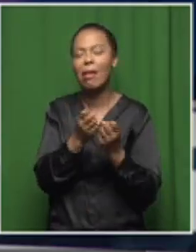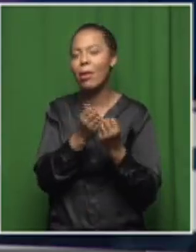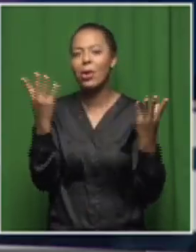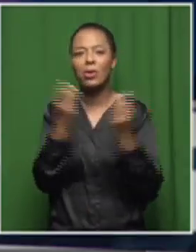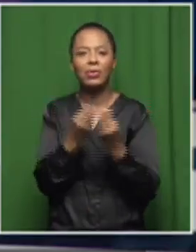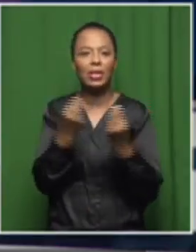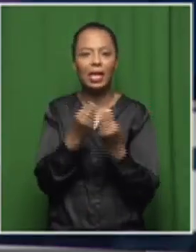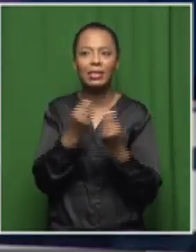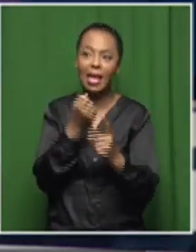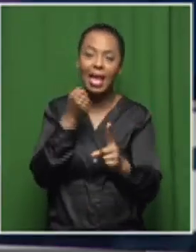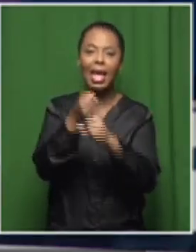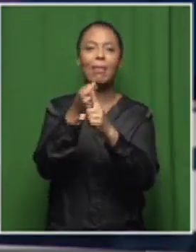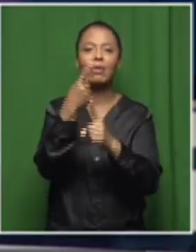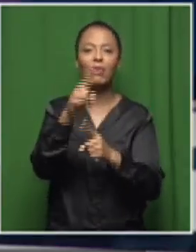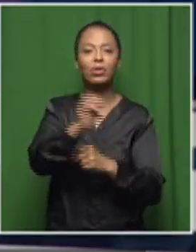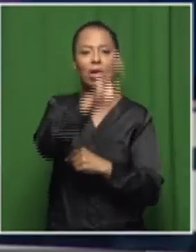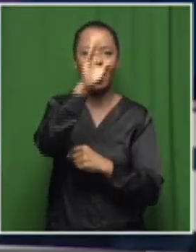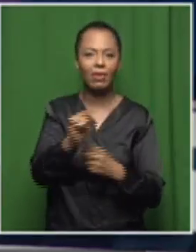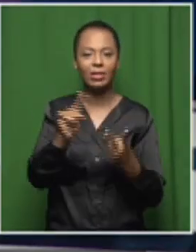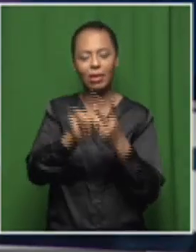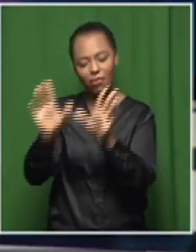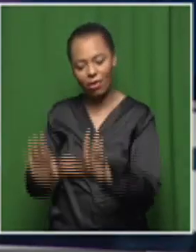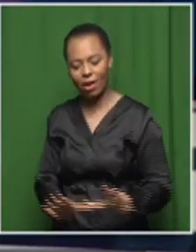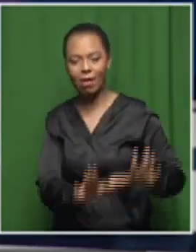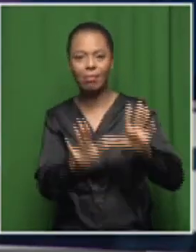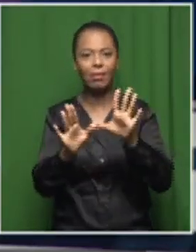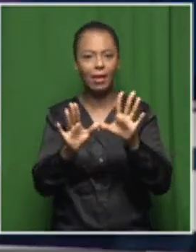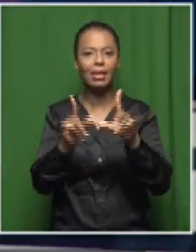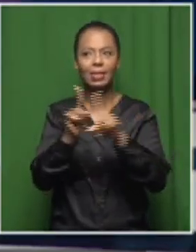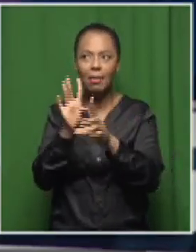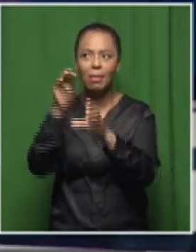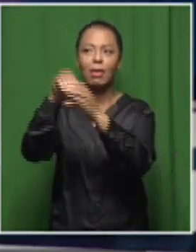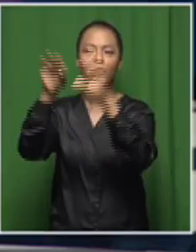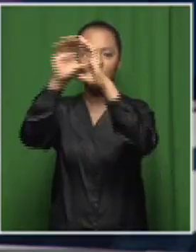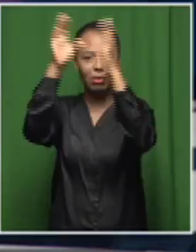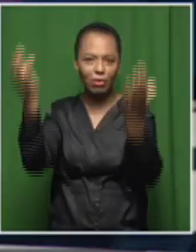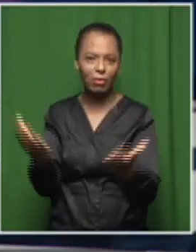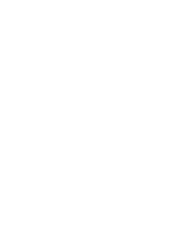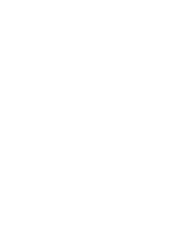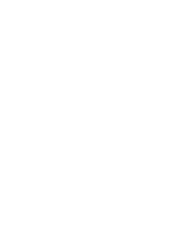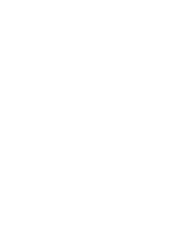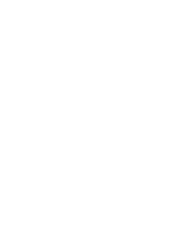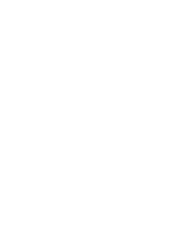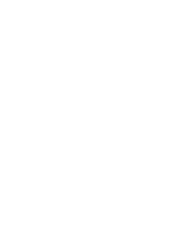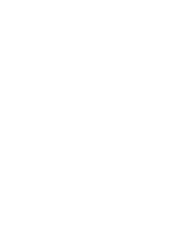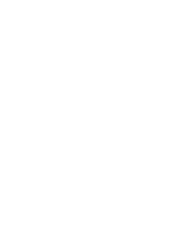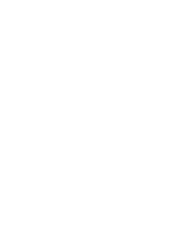South Africa, but the continent, and then, of course, asserting that into the global sphere. Thank you to him for joining us at this hour.